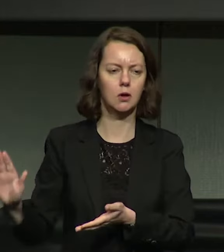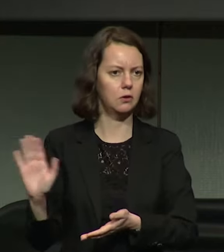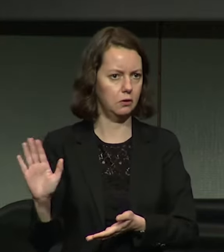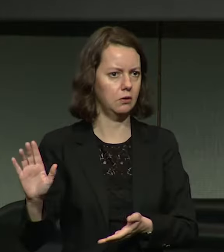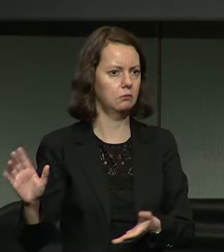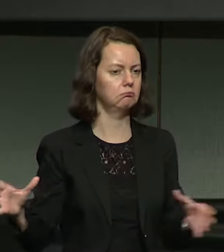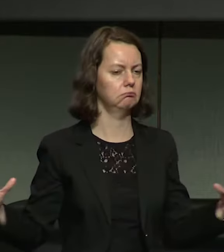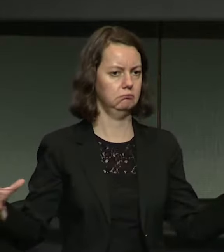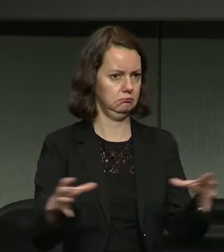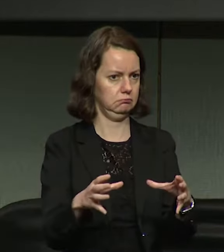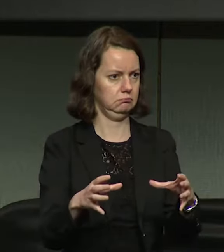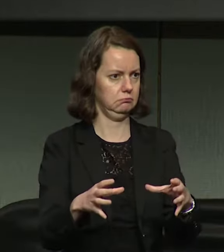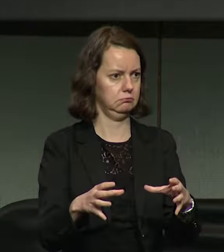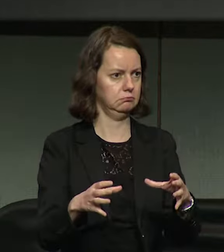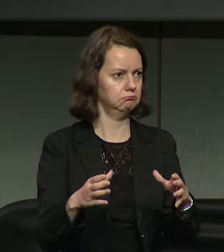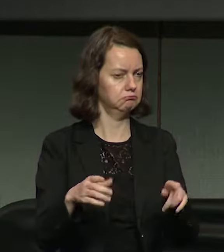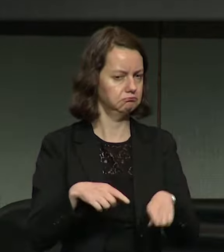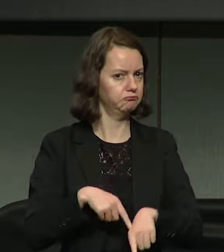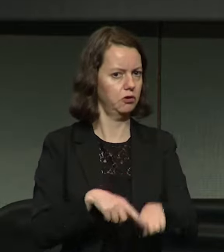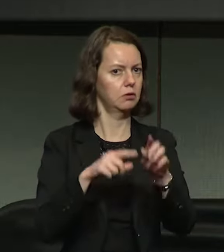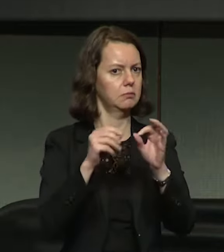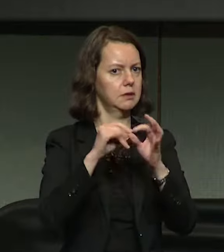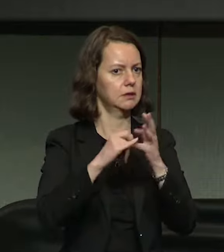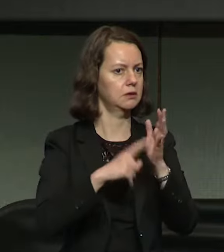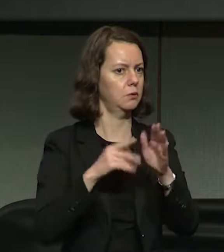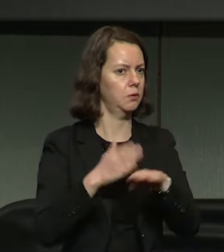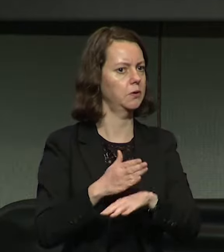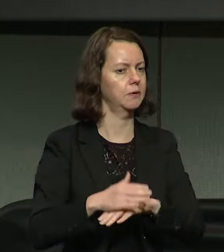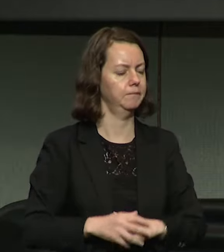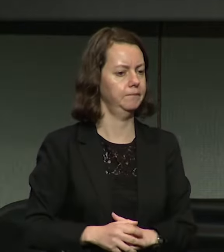line with the sort of work that I've been involved in.